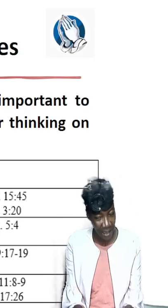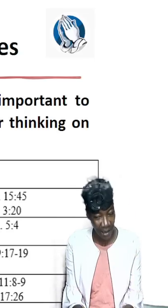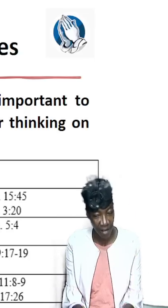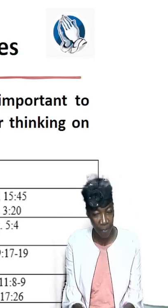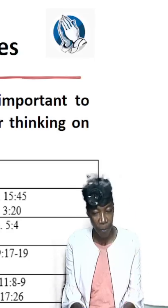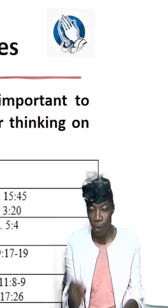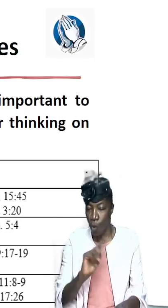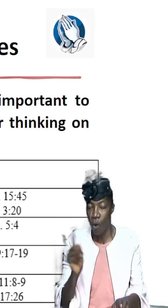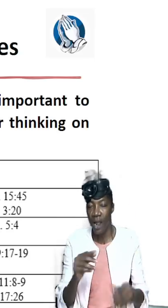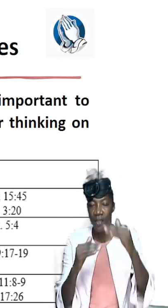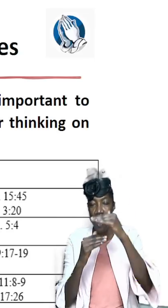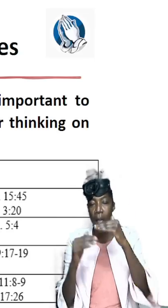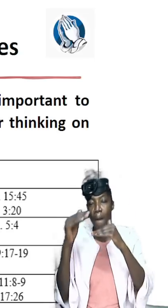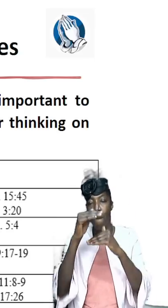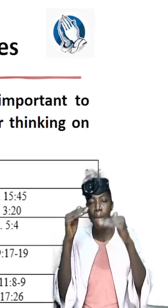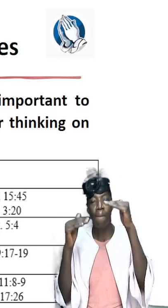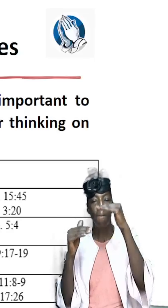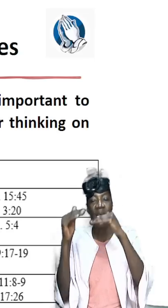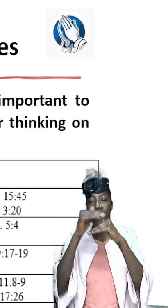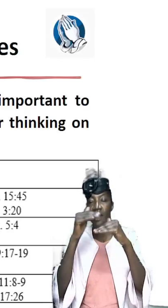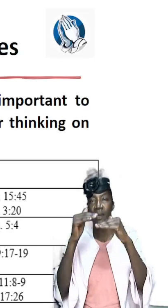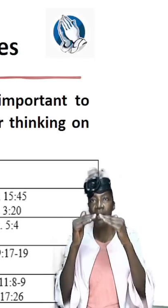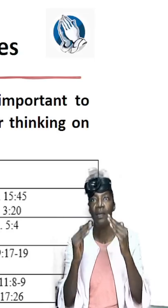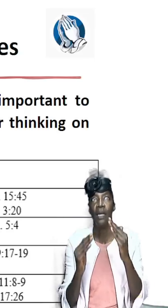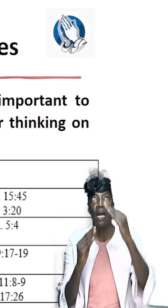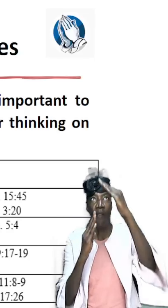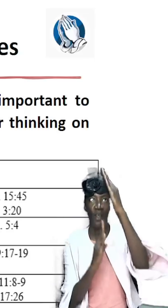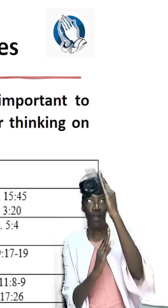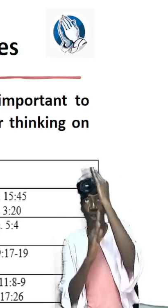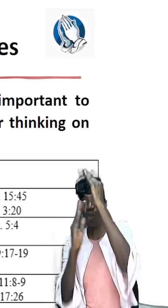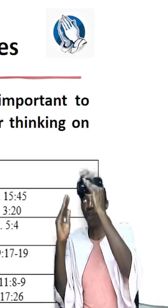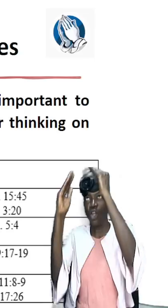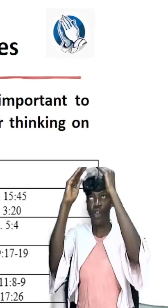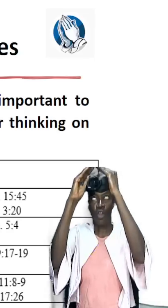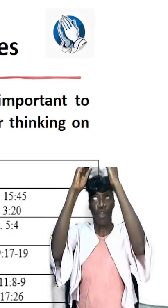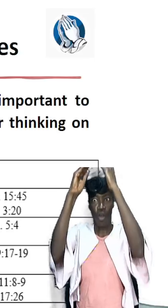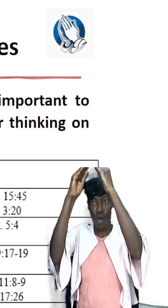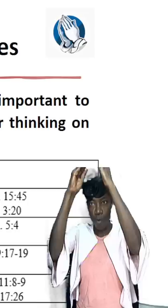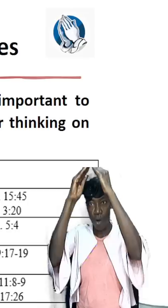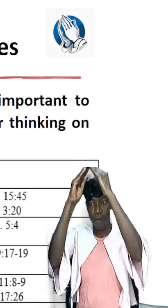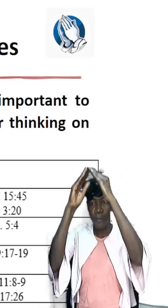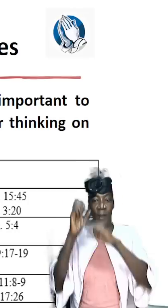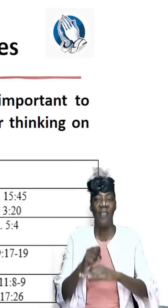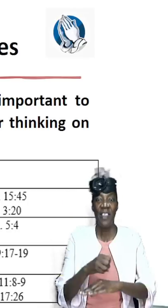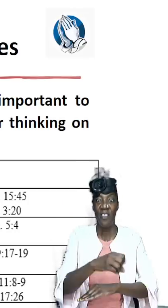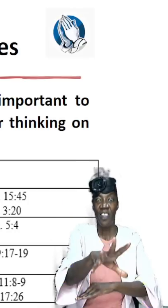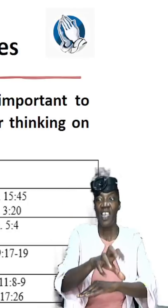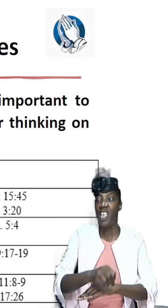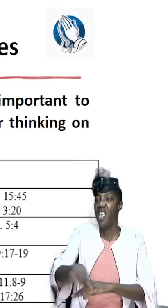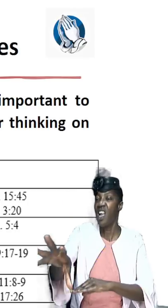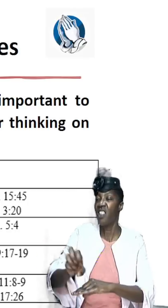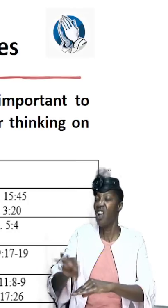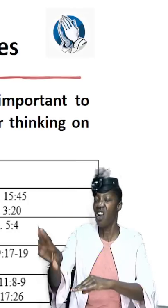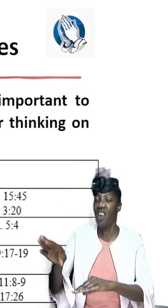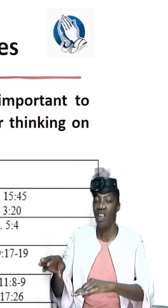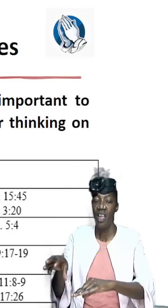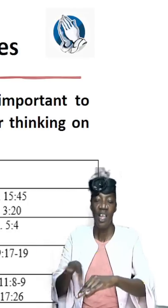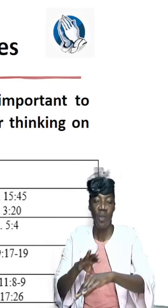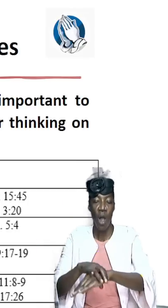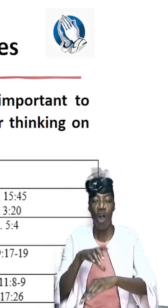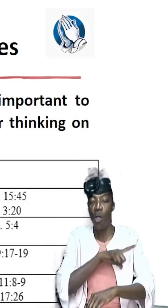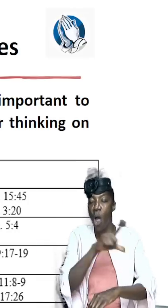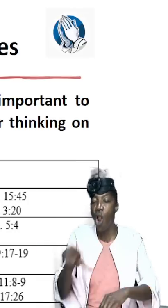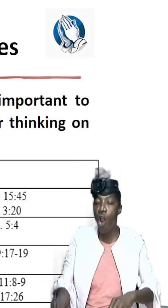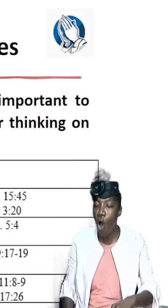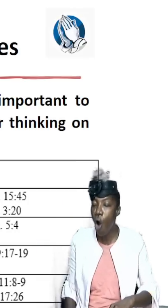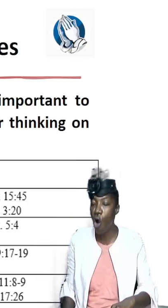building the tower, and they were scattered across the face of the earth, and the Lord was behind this. So